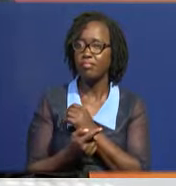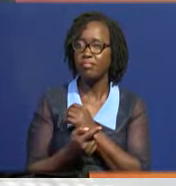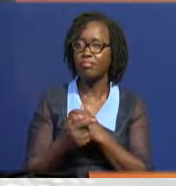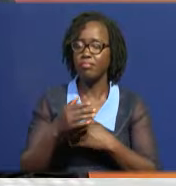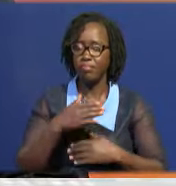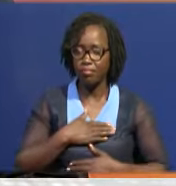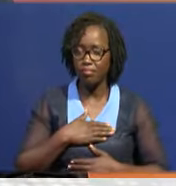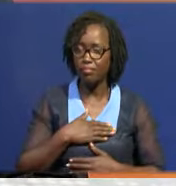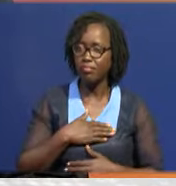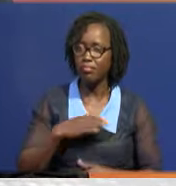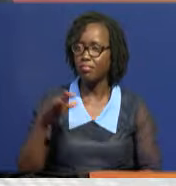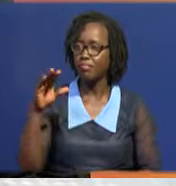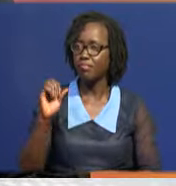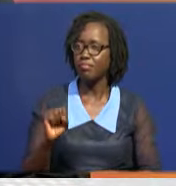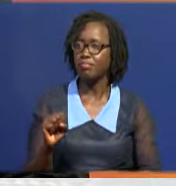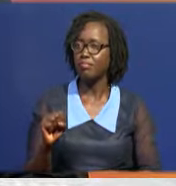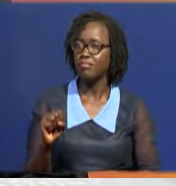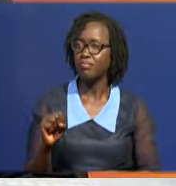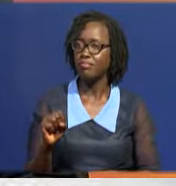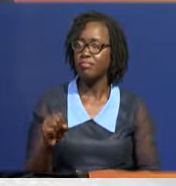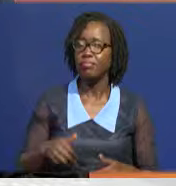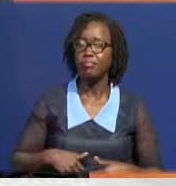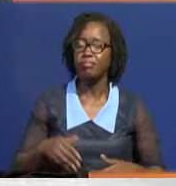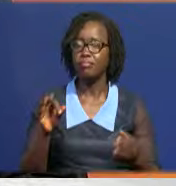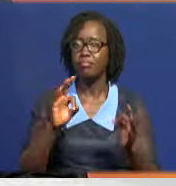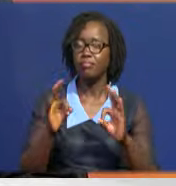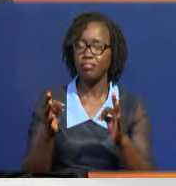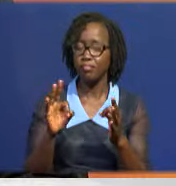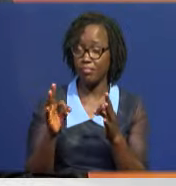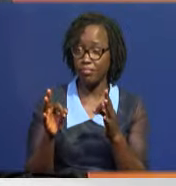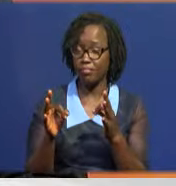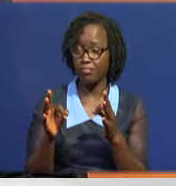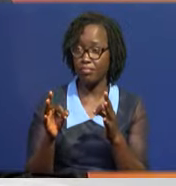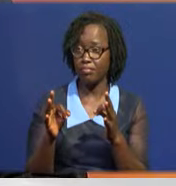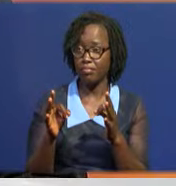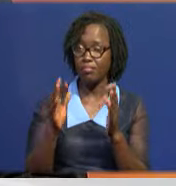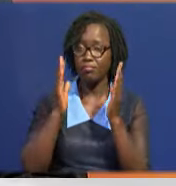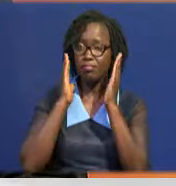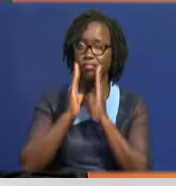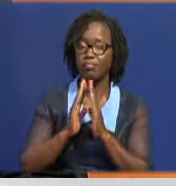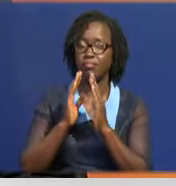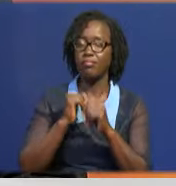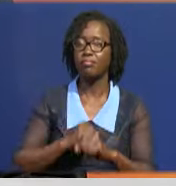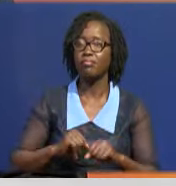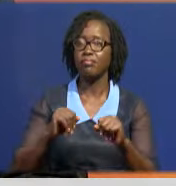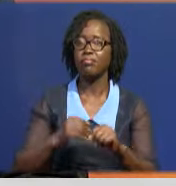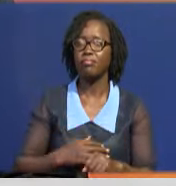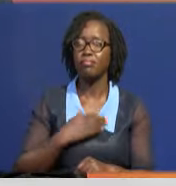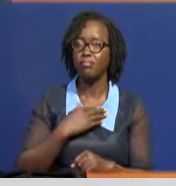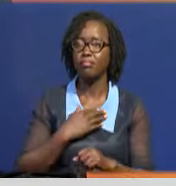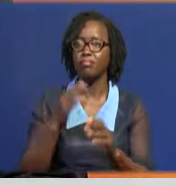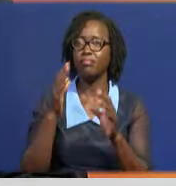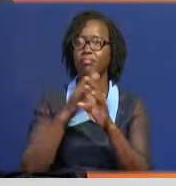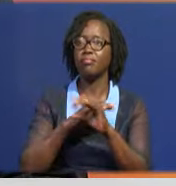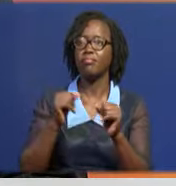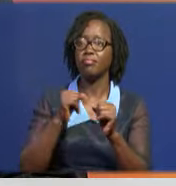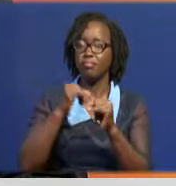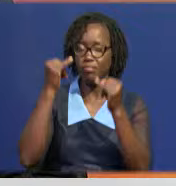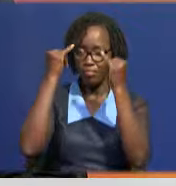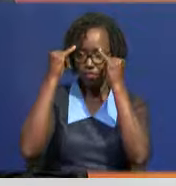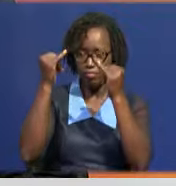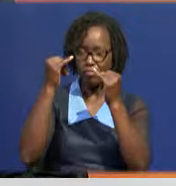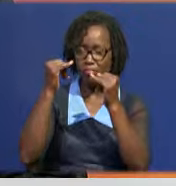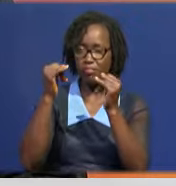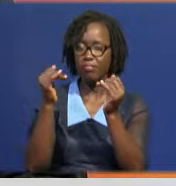Honorable Minister for Youth Affairs, Creative Economy and Sports, Ababu Namwamba, was able to host the president of Invention